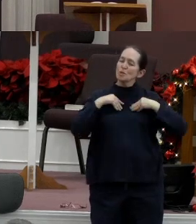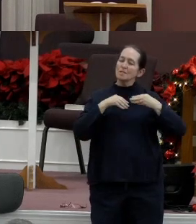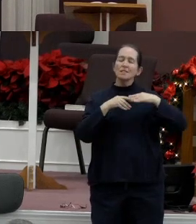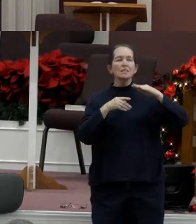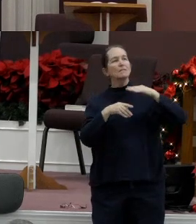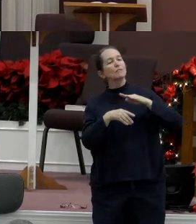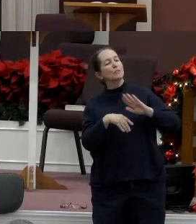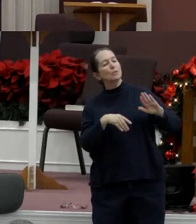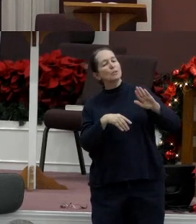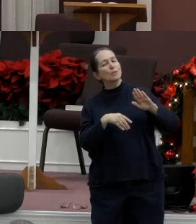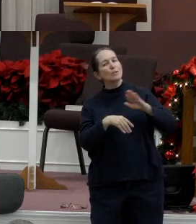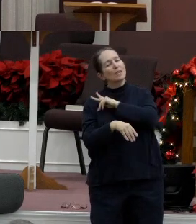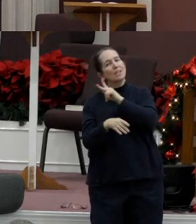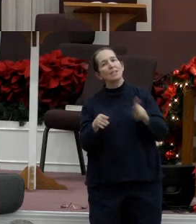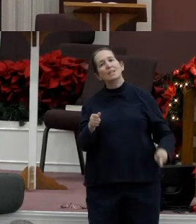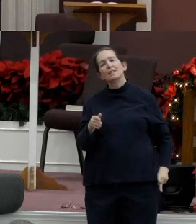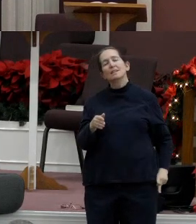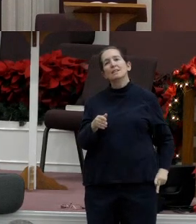King."